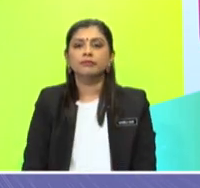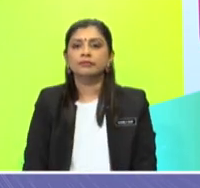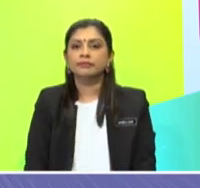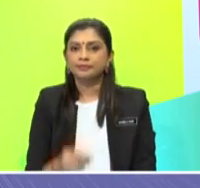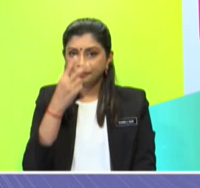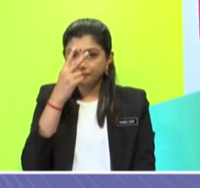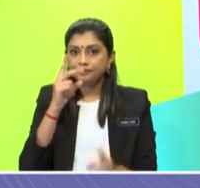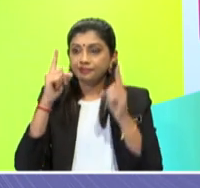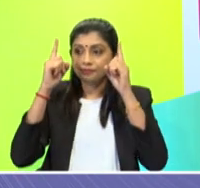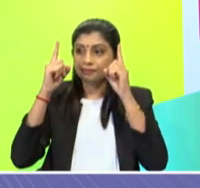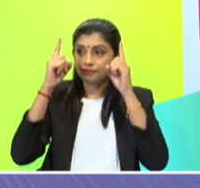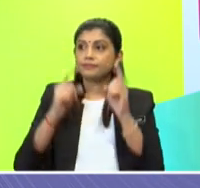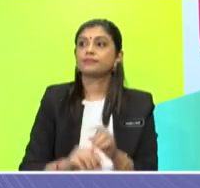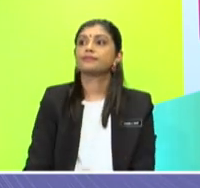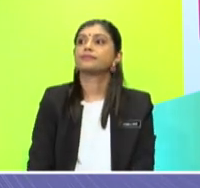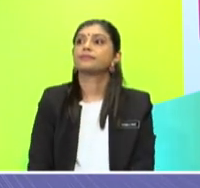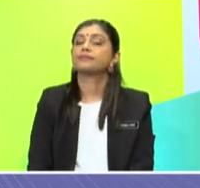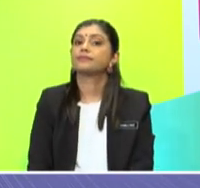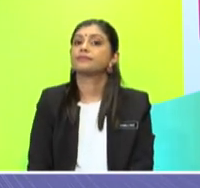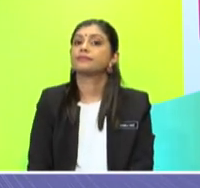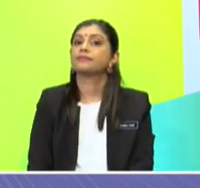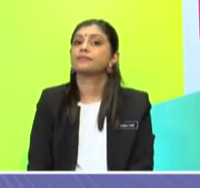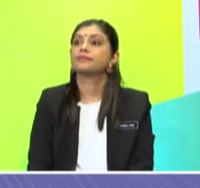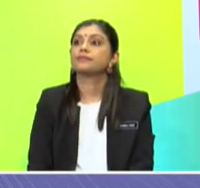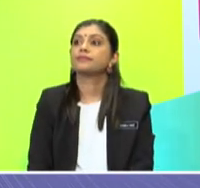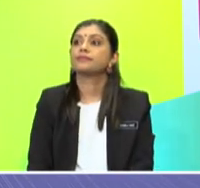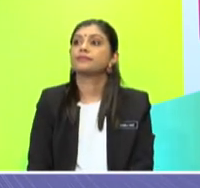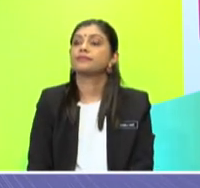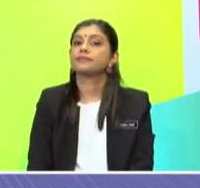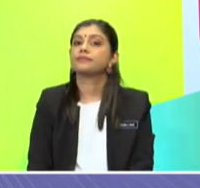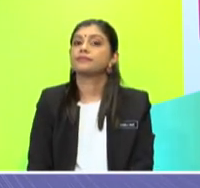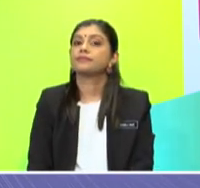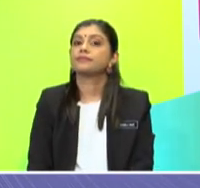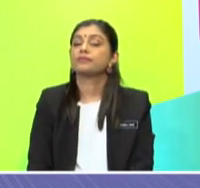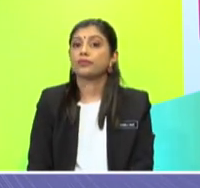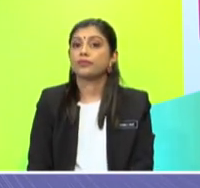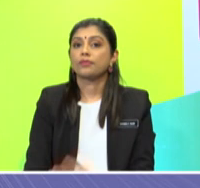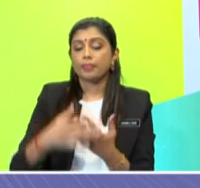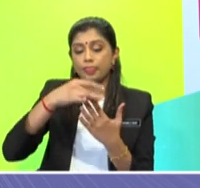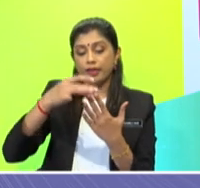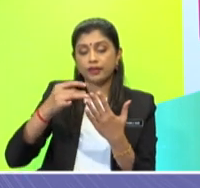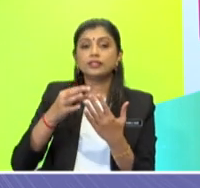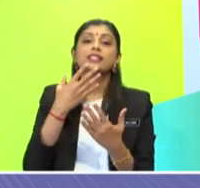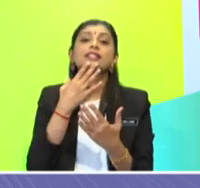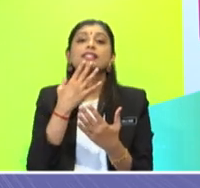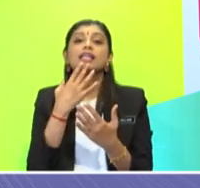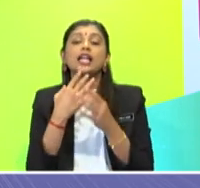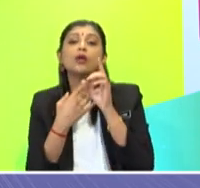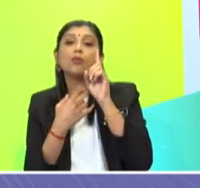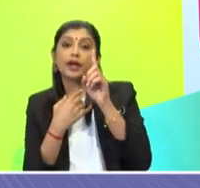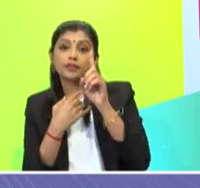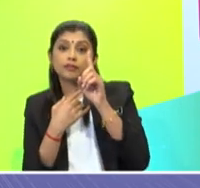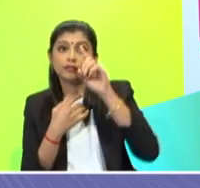guys. Example will have to grow color one. I'm going to use the word grow here,